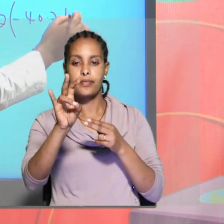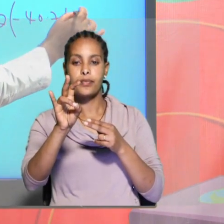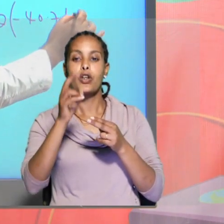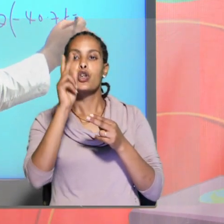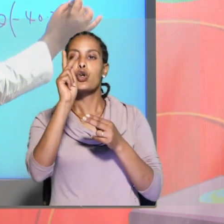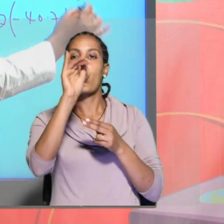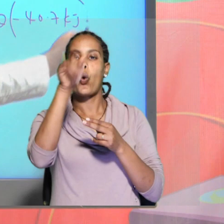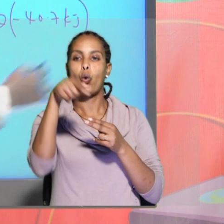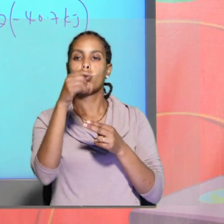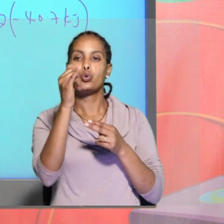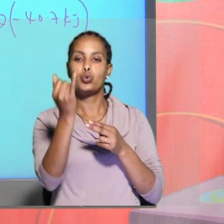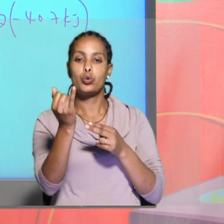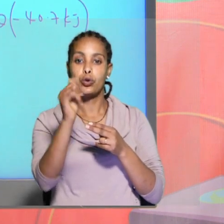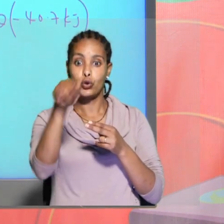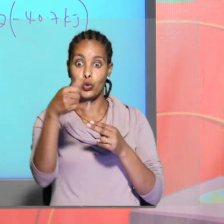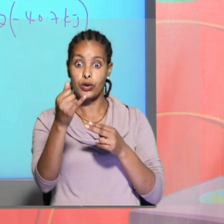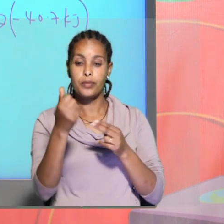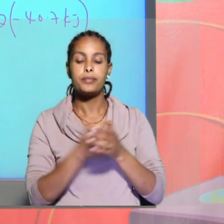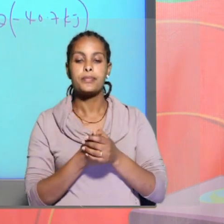kilojoule,